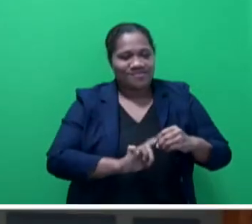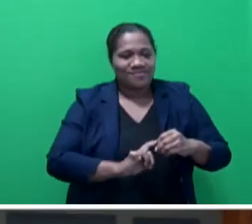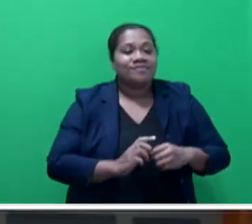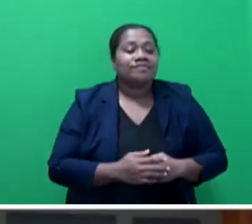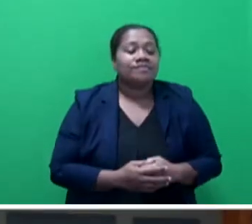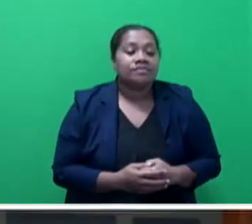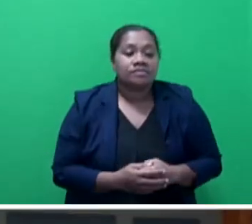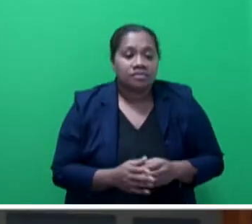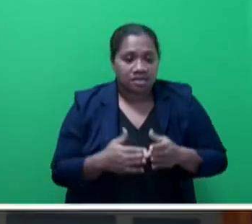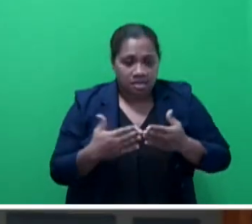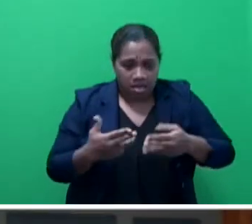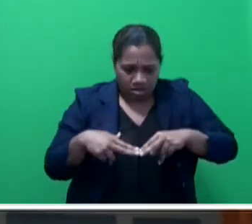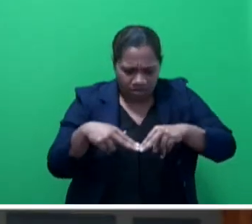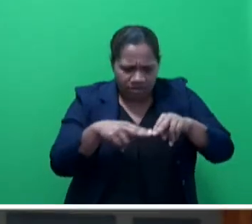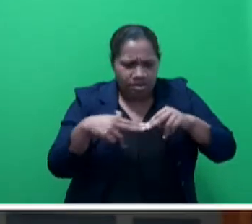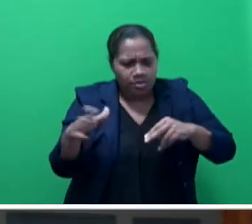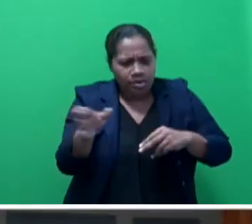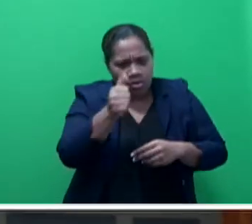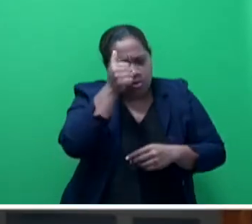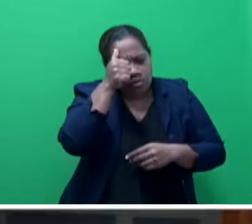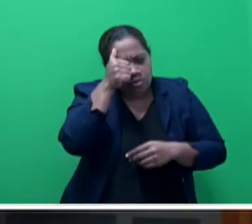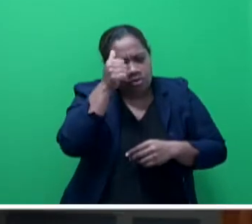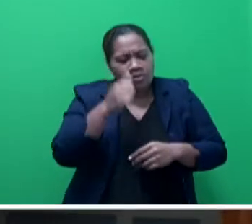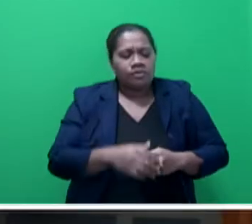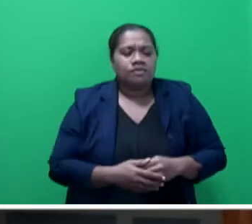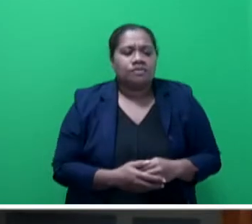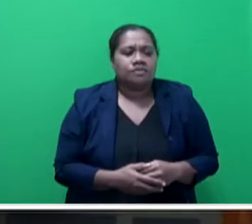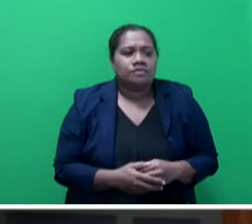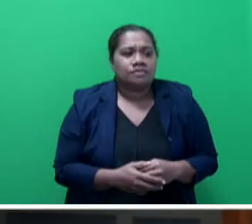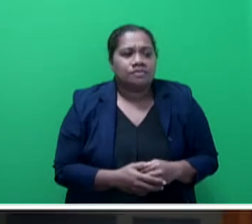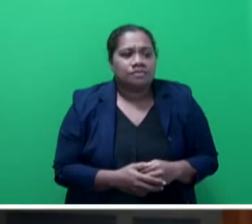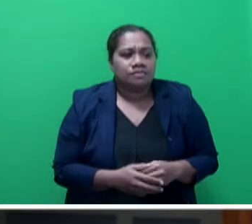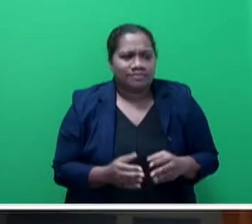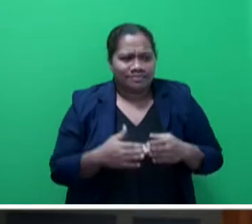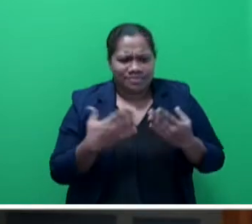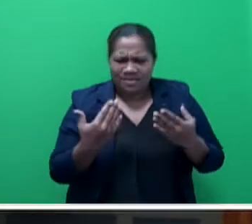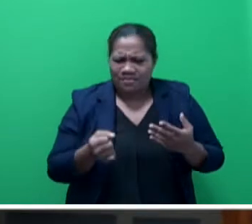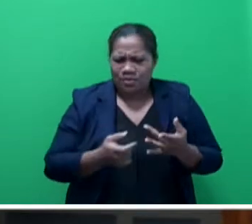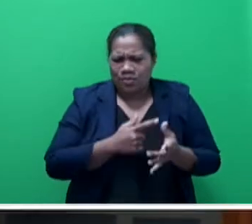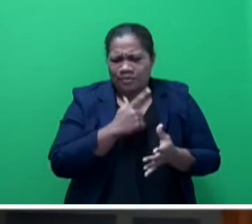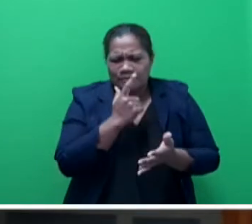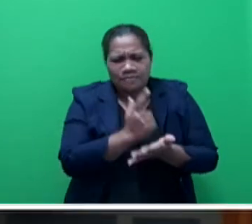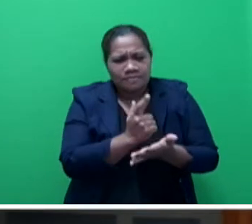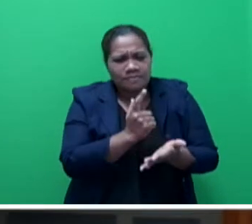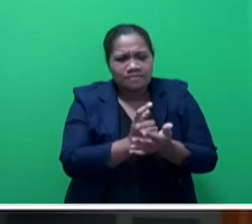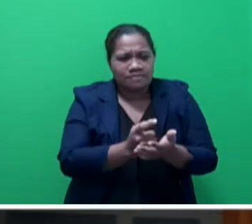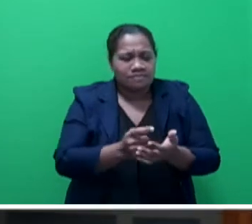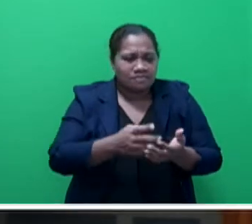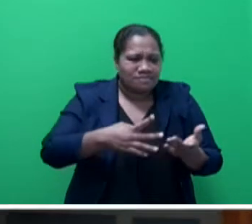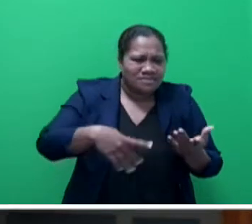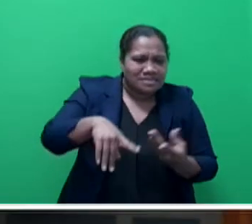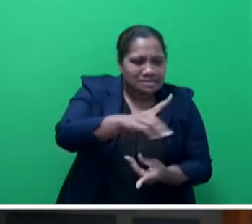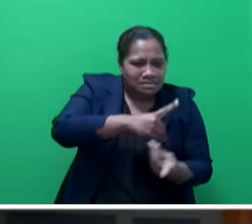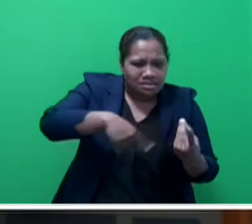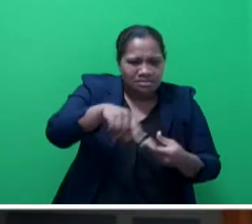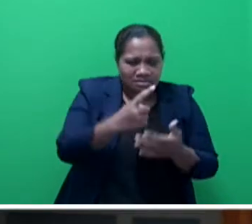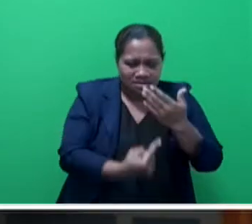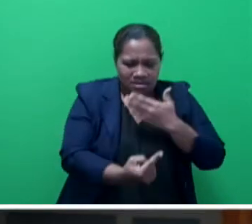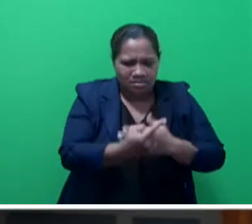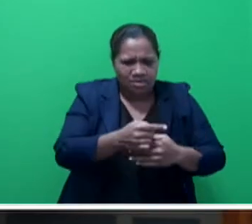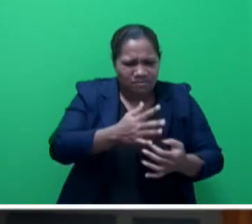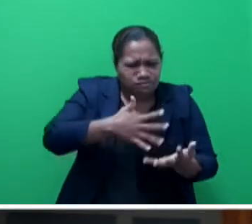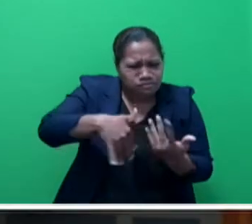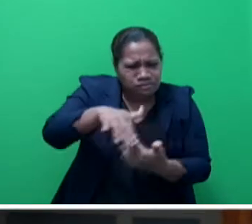Fiji, as we all know, has been besieged with a lot of natural disasters recently, cyclones, flooding, and